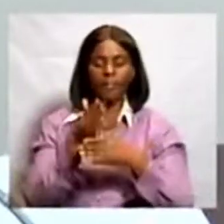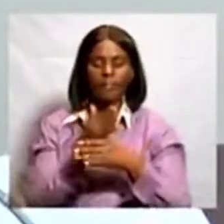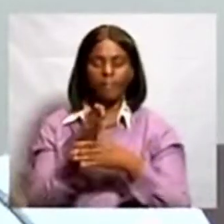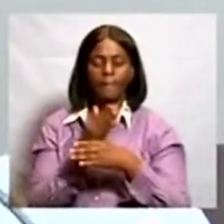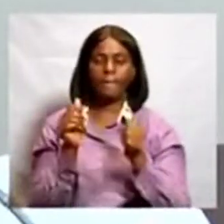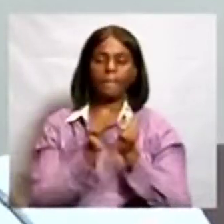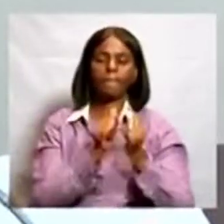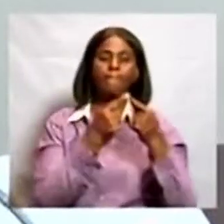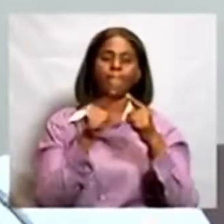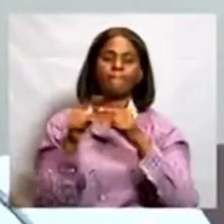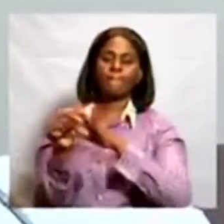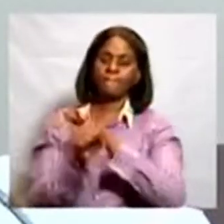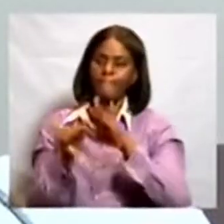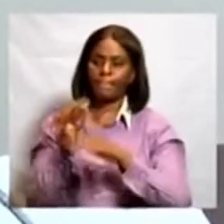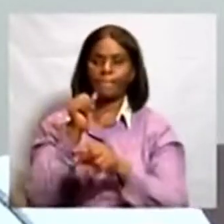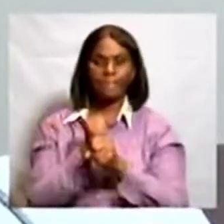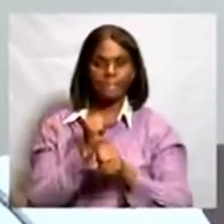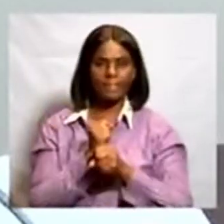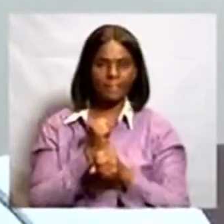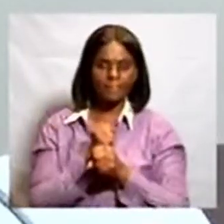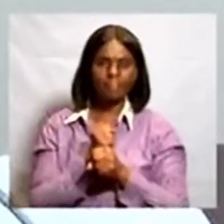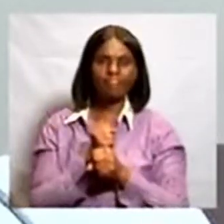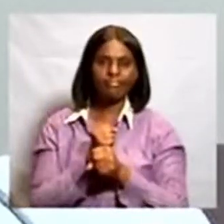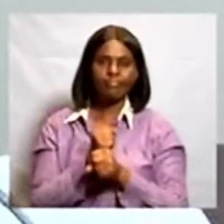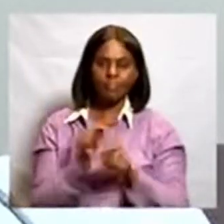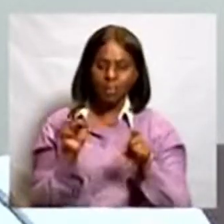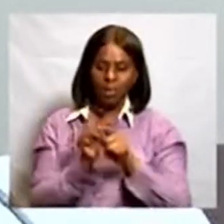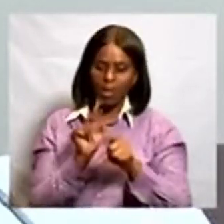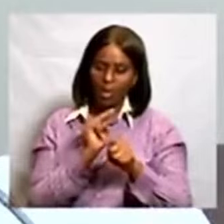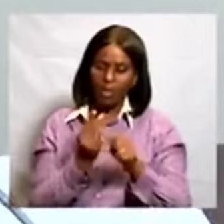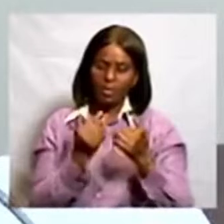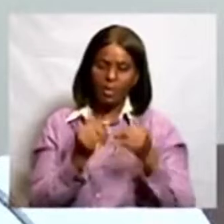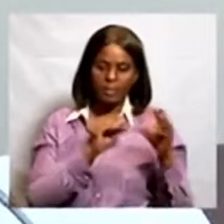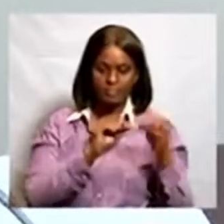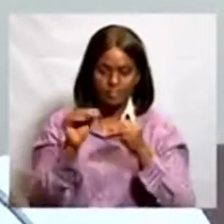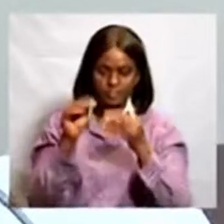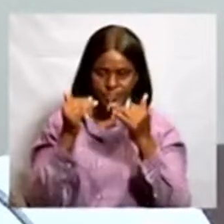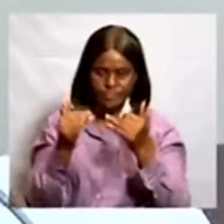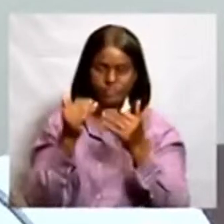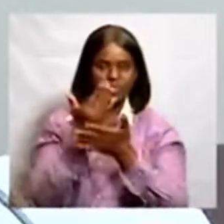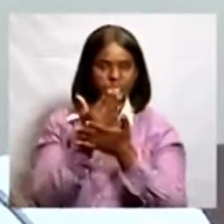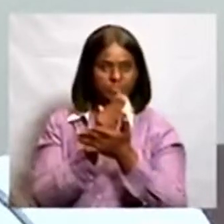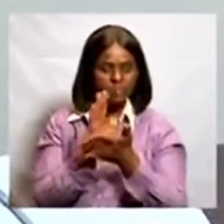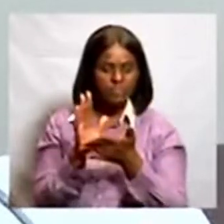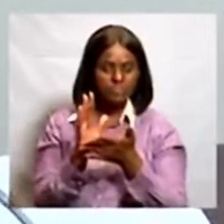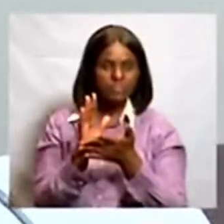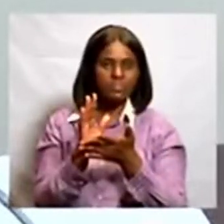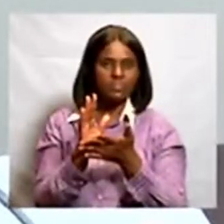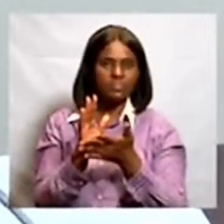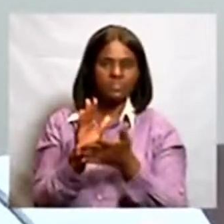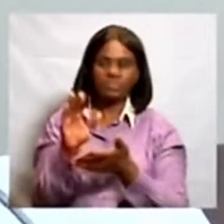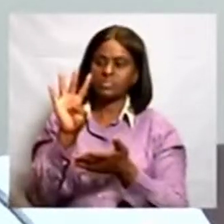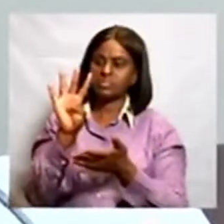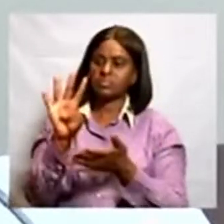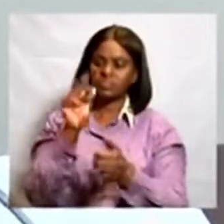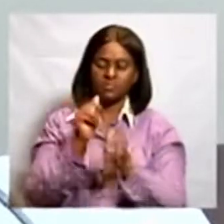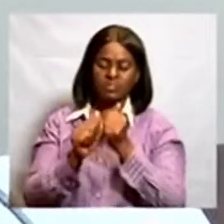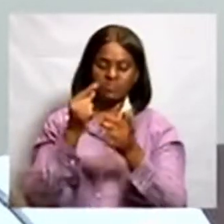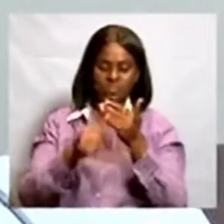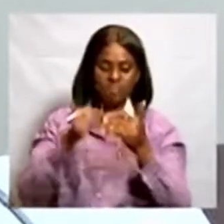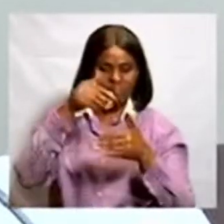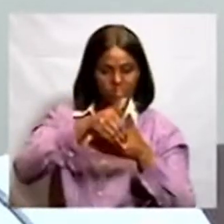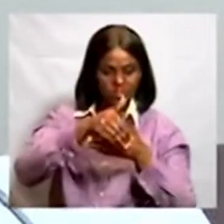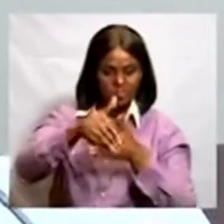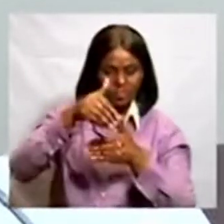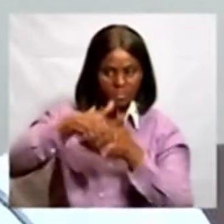Occupations sub-framework. Then we move to Part 4, which is registration